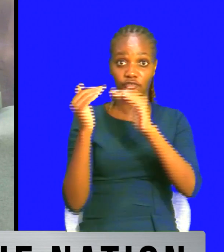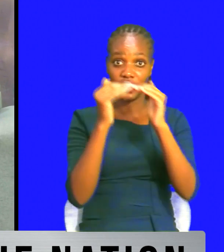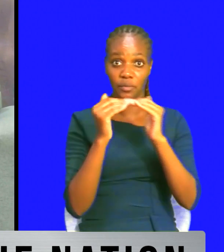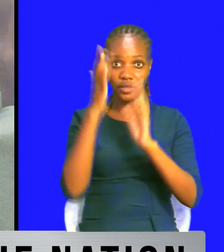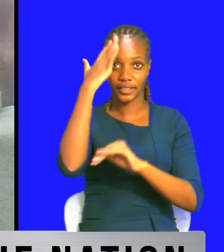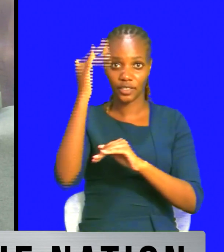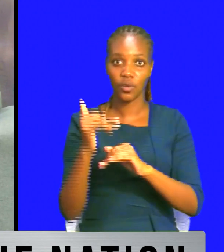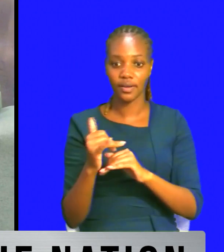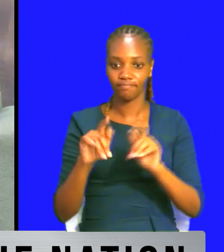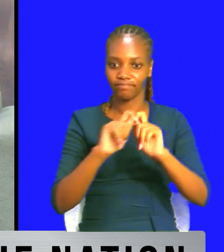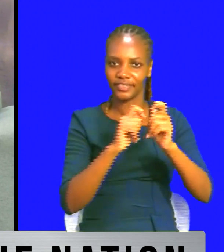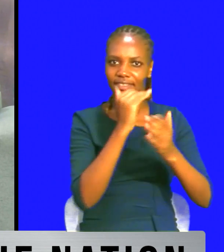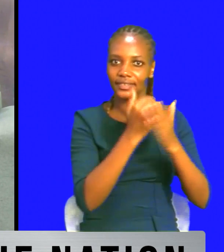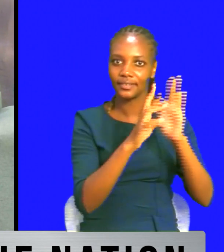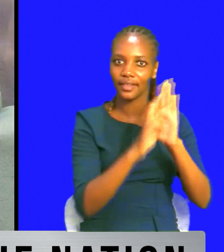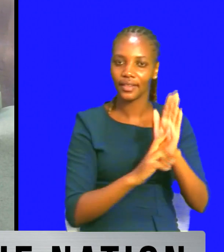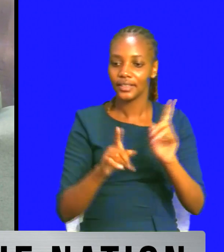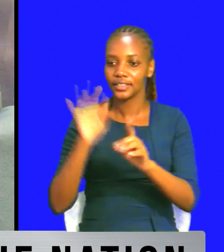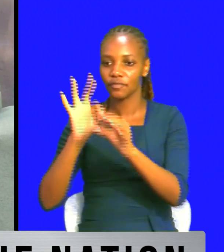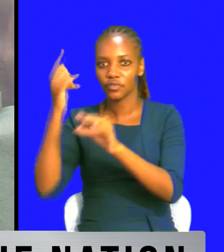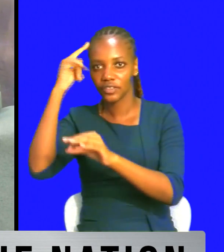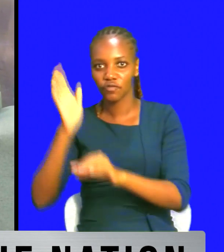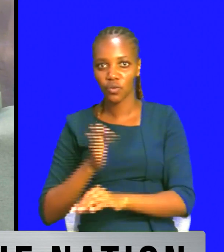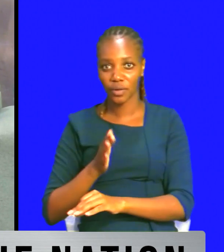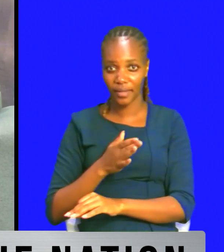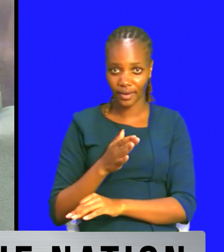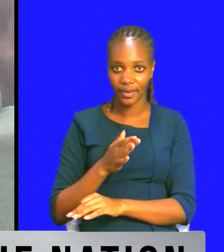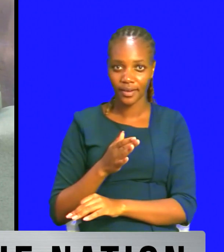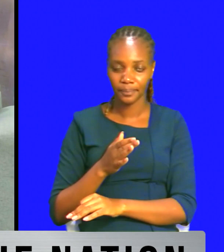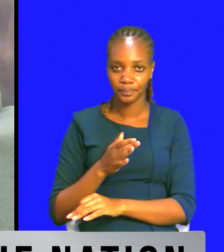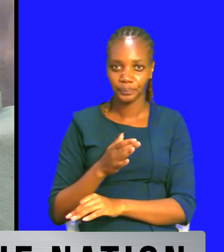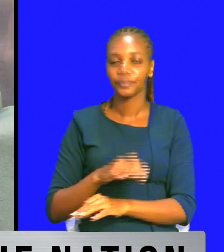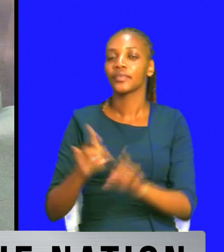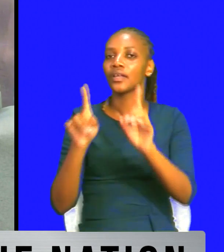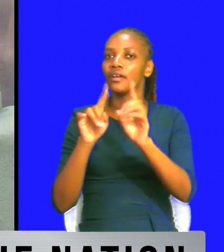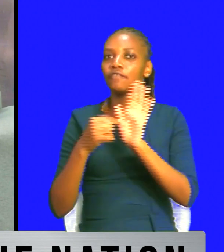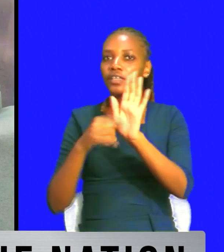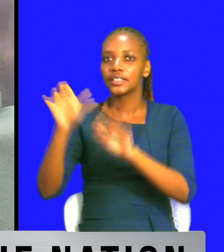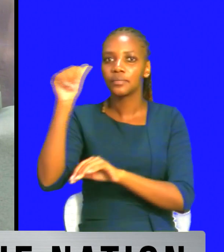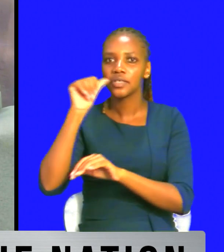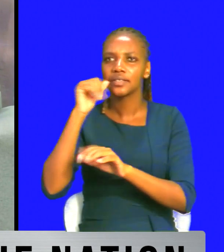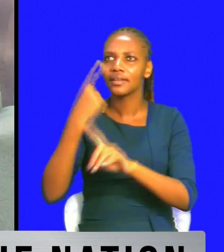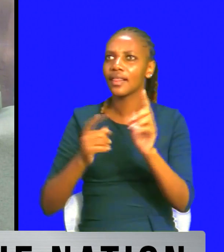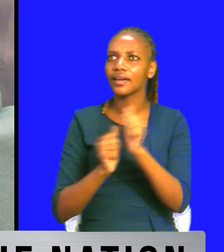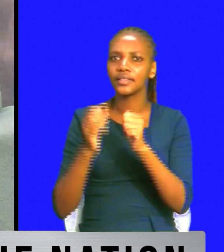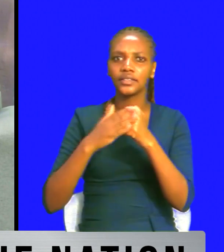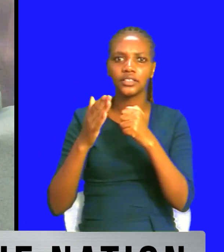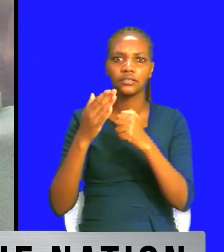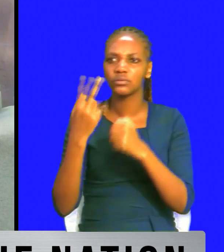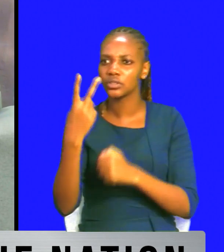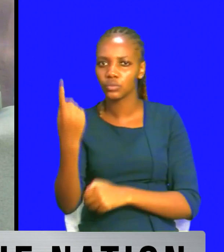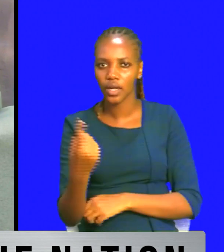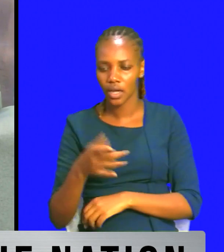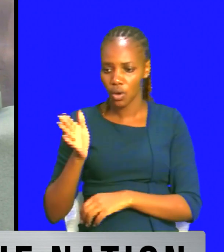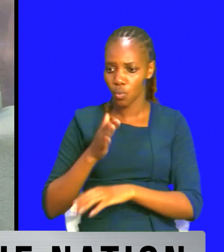civil disobedience. Even voting for women. In England, in I think 1920-21, there,